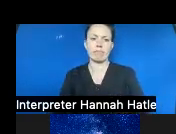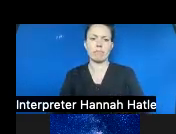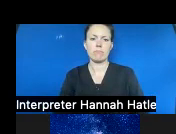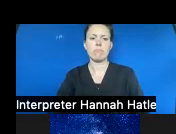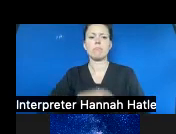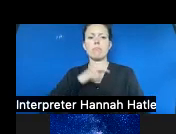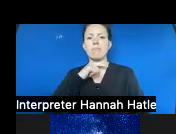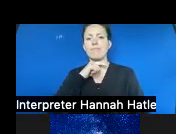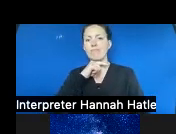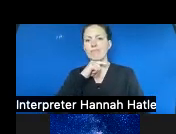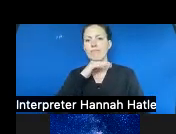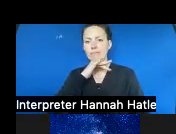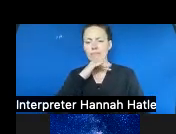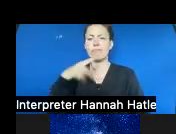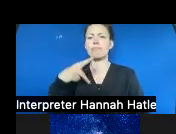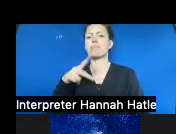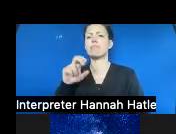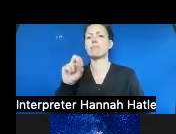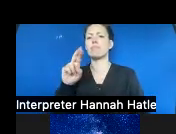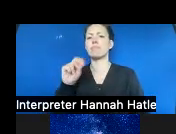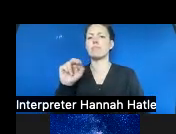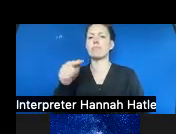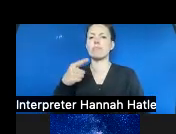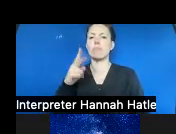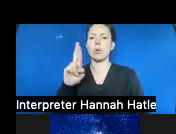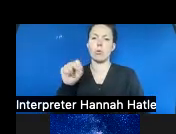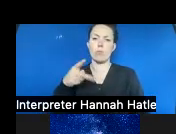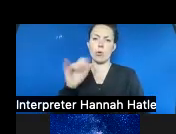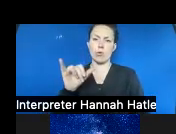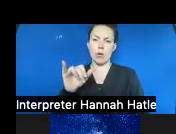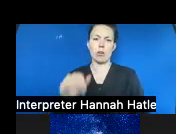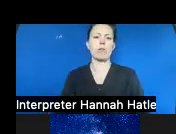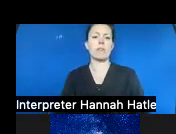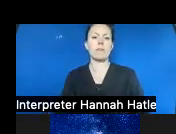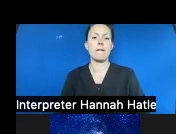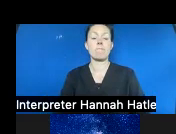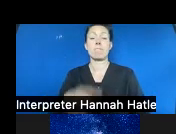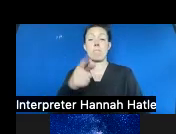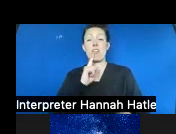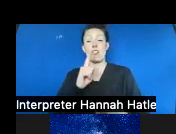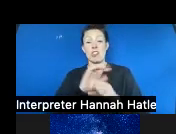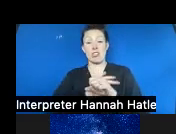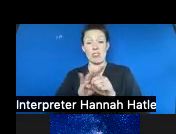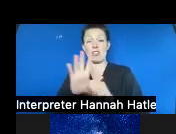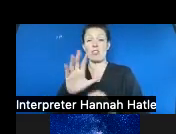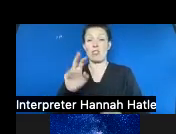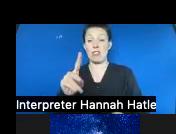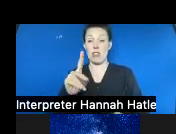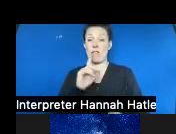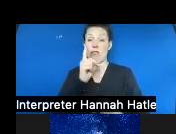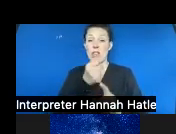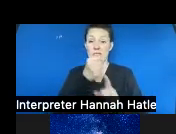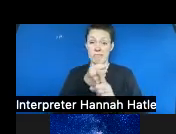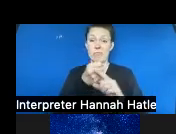Pornography, that's a big one. We can get into this later, but COVID has changed the game in trafficking and